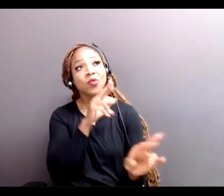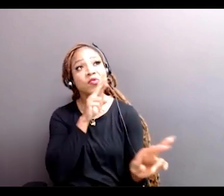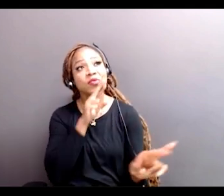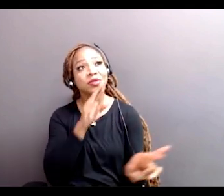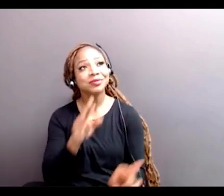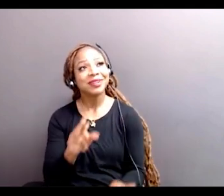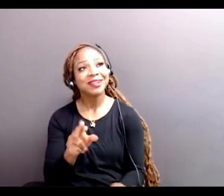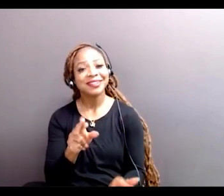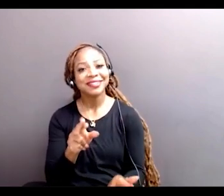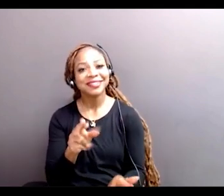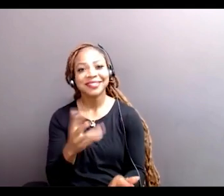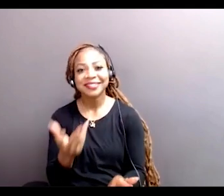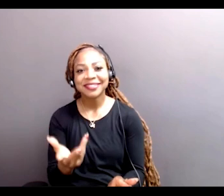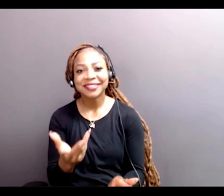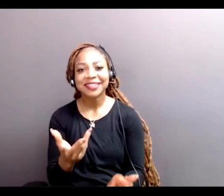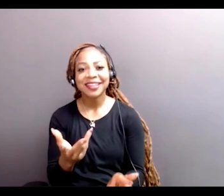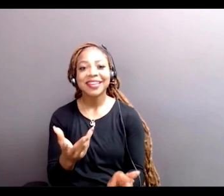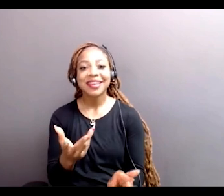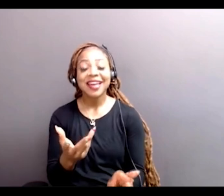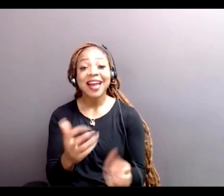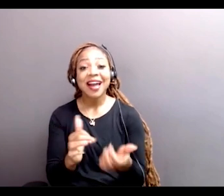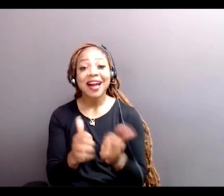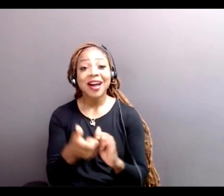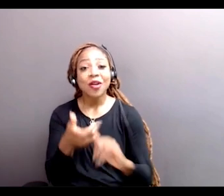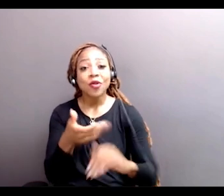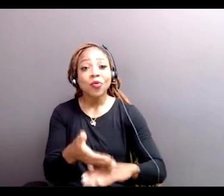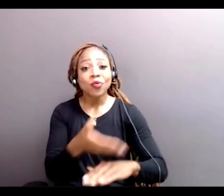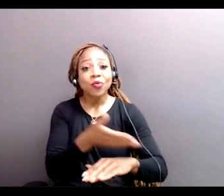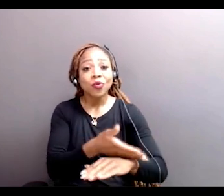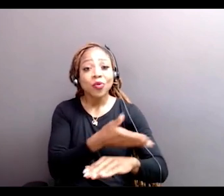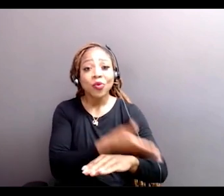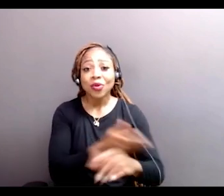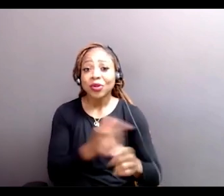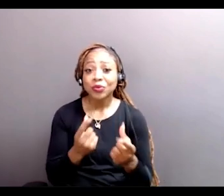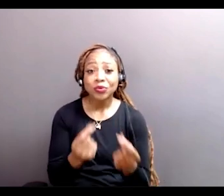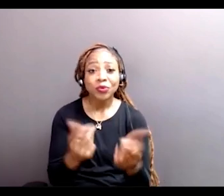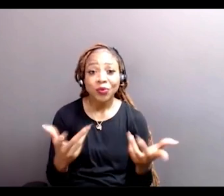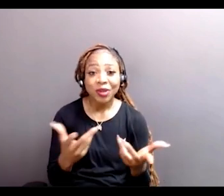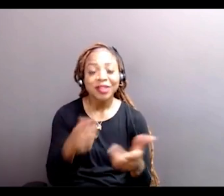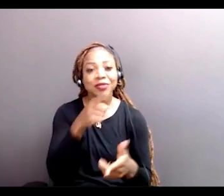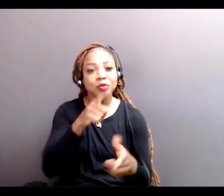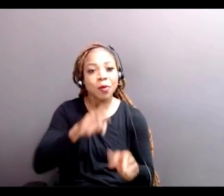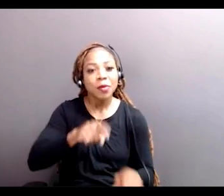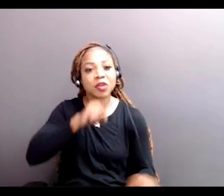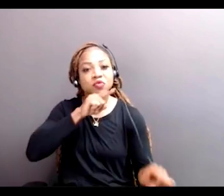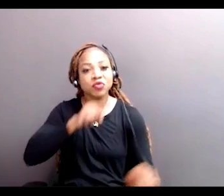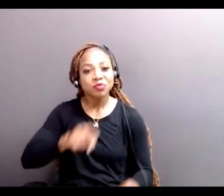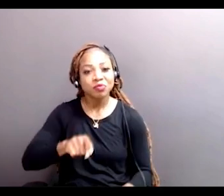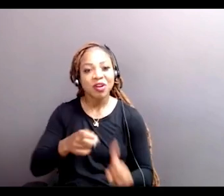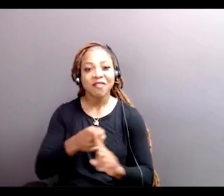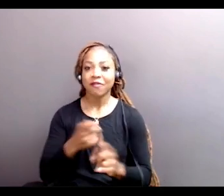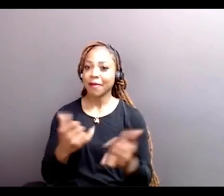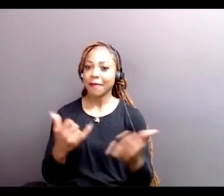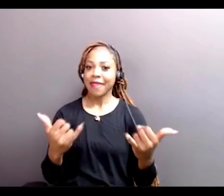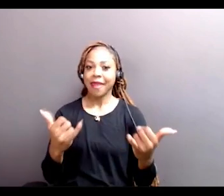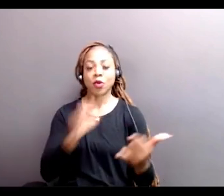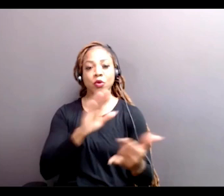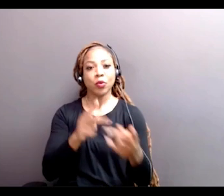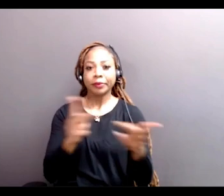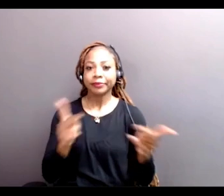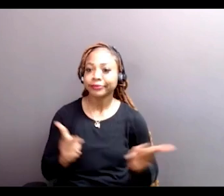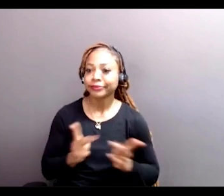respond. The best way to get better at responding is to start responding from where you're currently